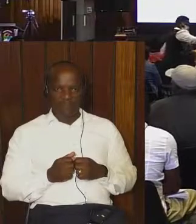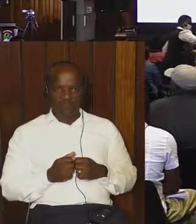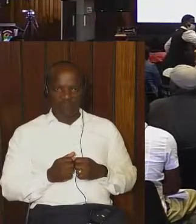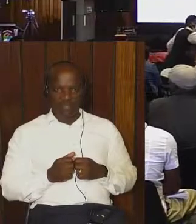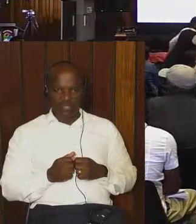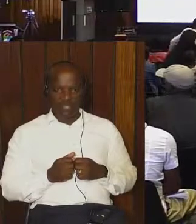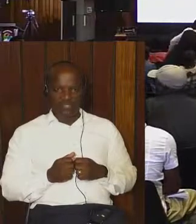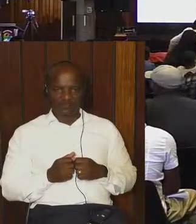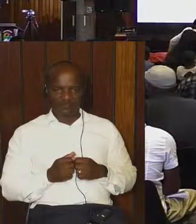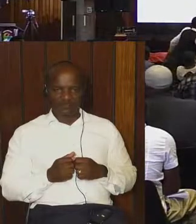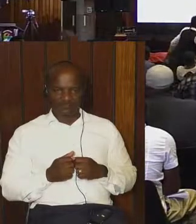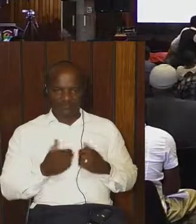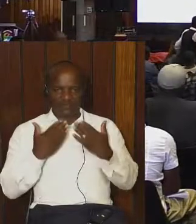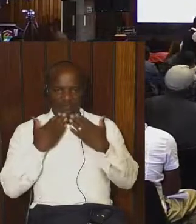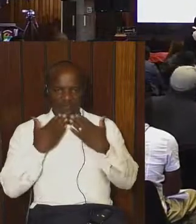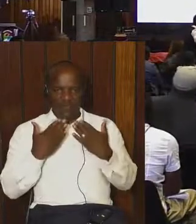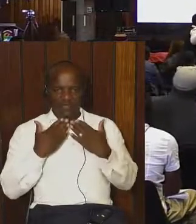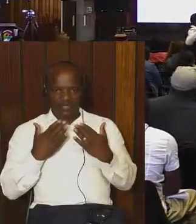Thank you very much.